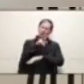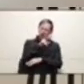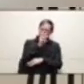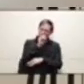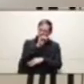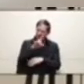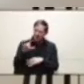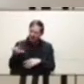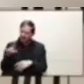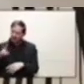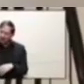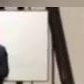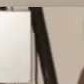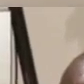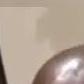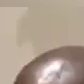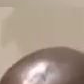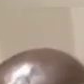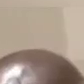any extension of scope?